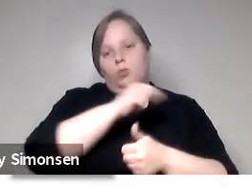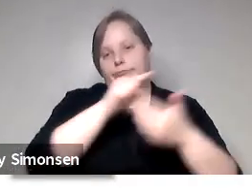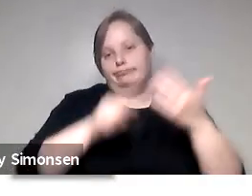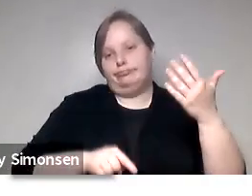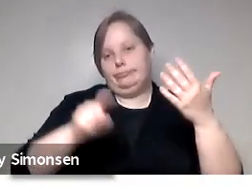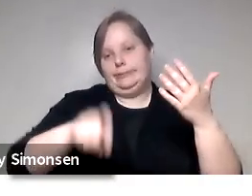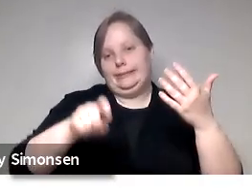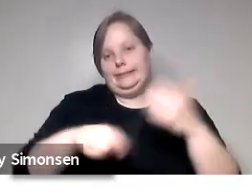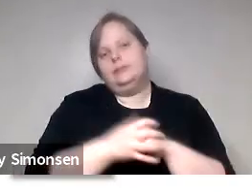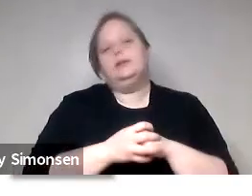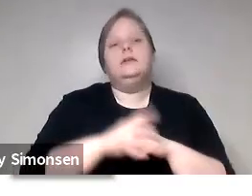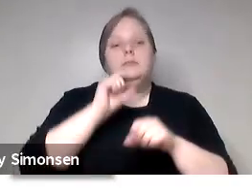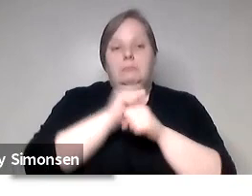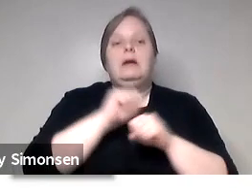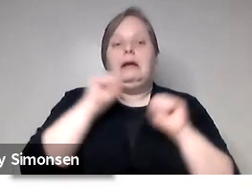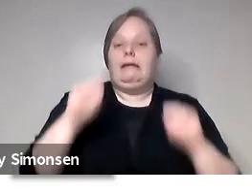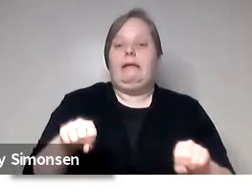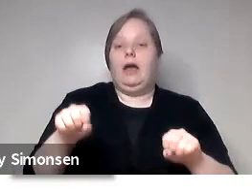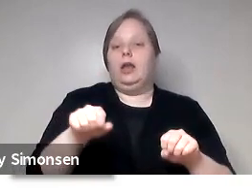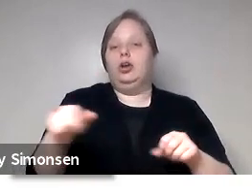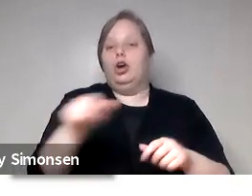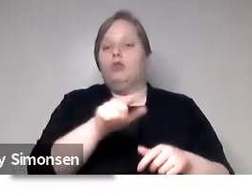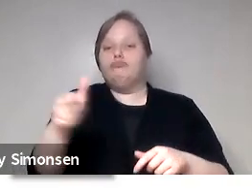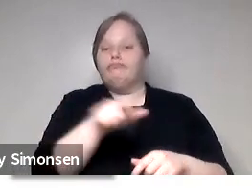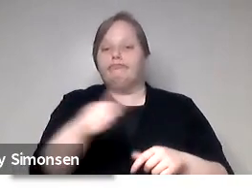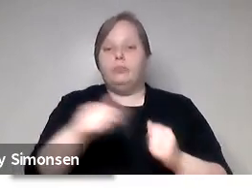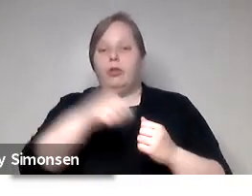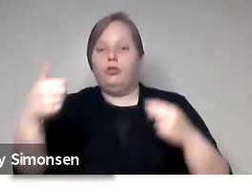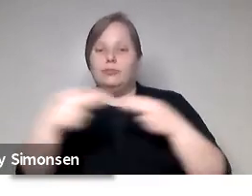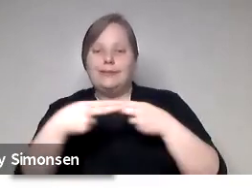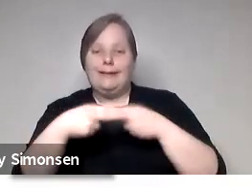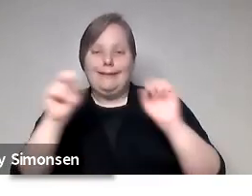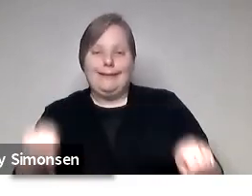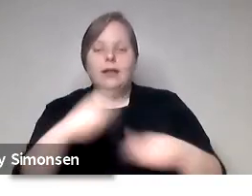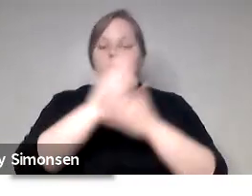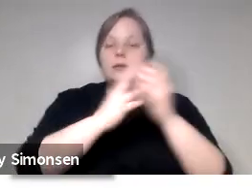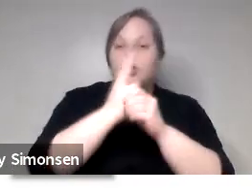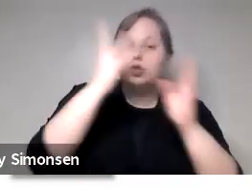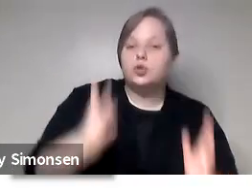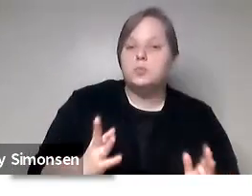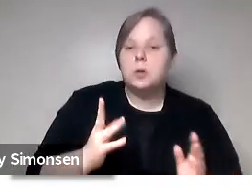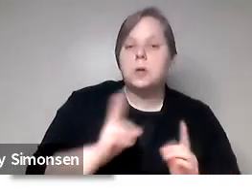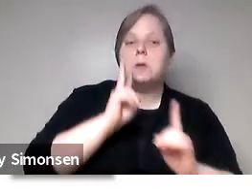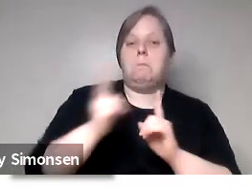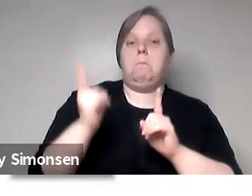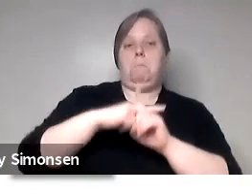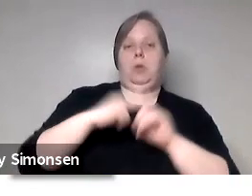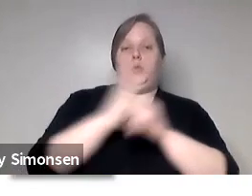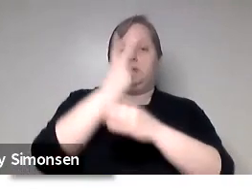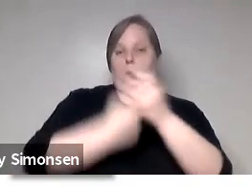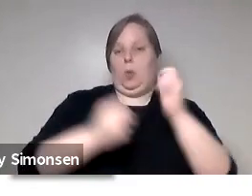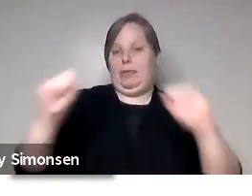They are interchangeable with the next slide that I have. Some consumers can use both. So these are just ideas.